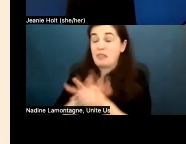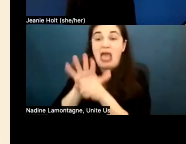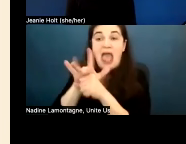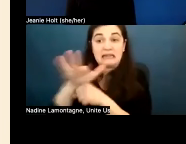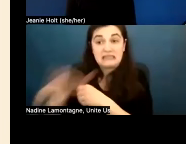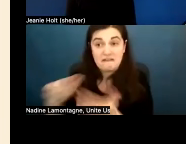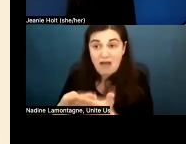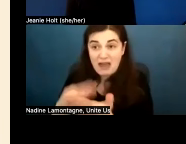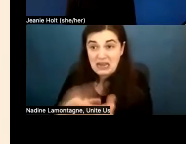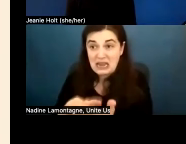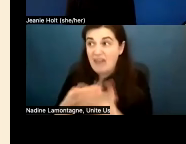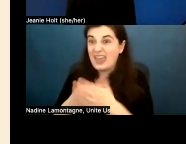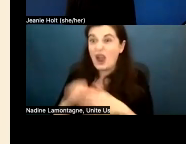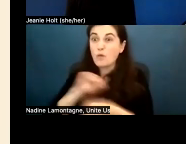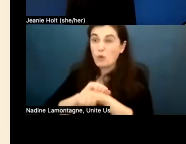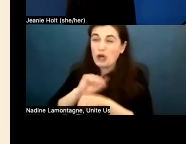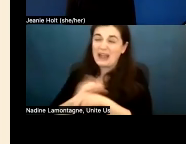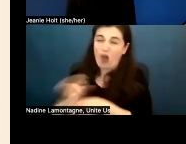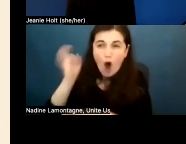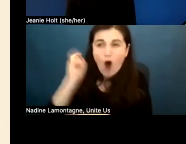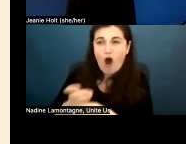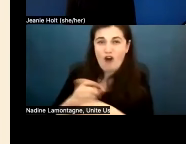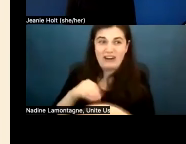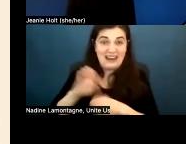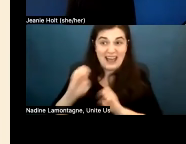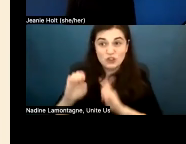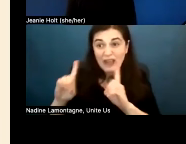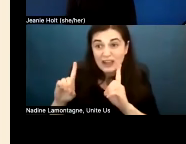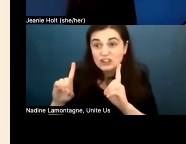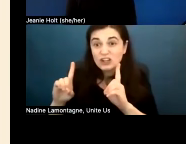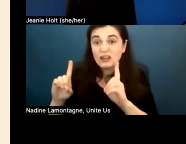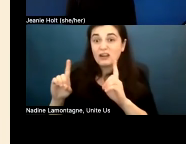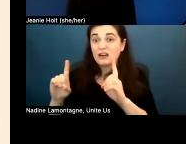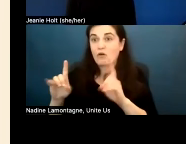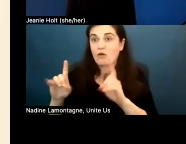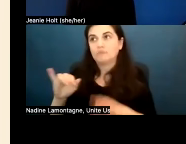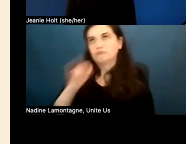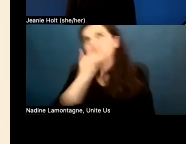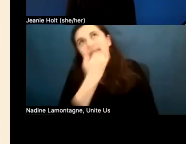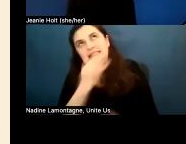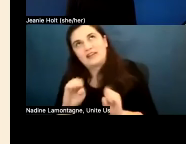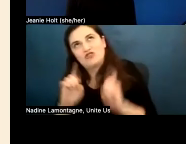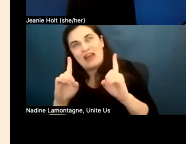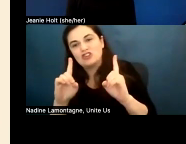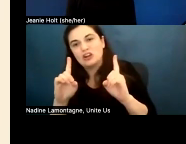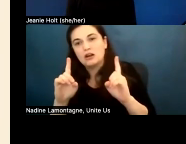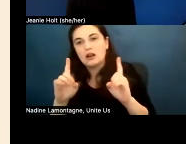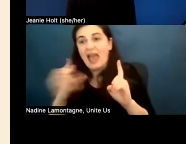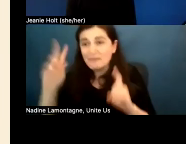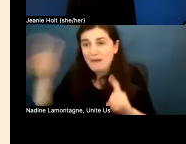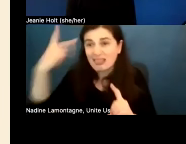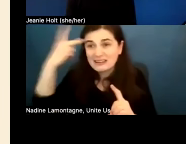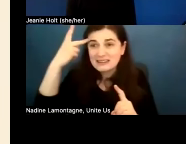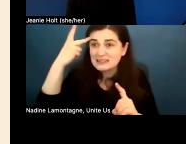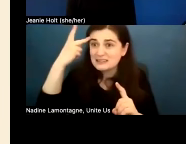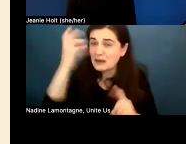at every level. So they have education arms or miseducation arms, and they're working politically. And we see